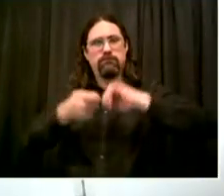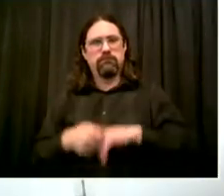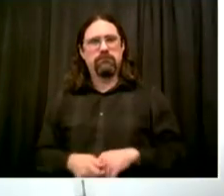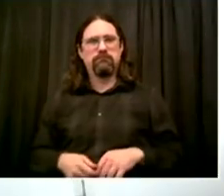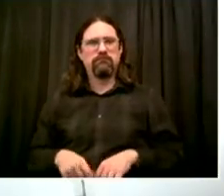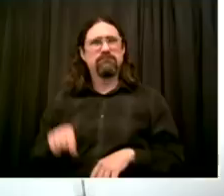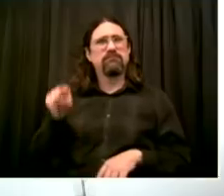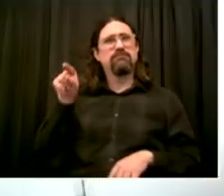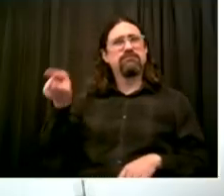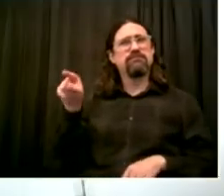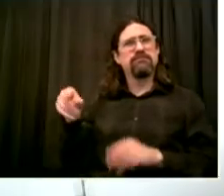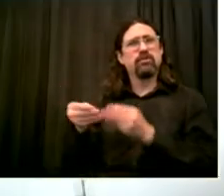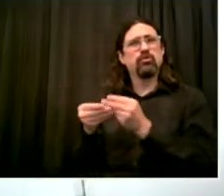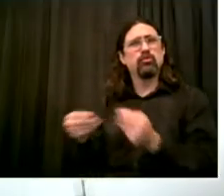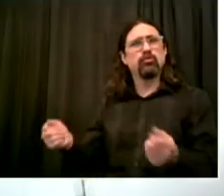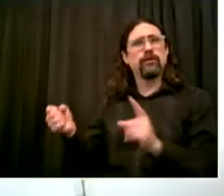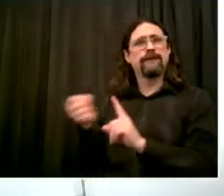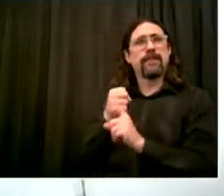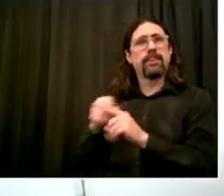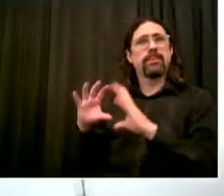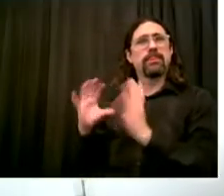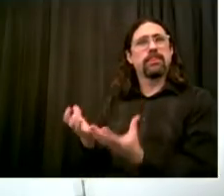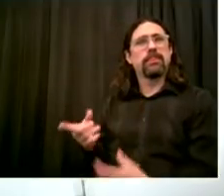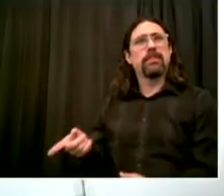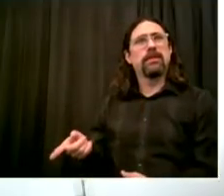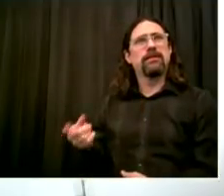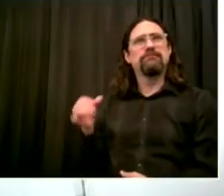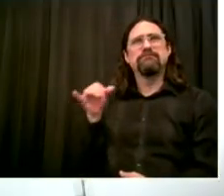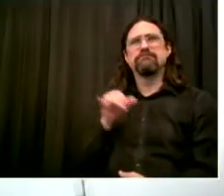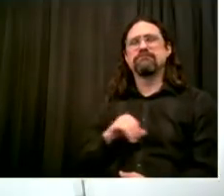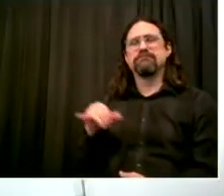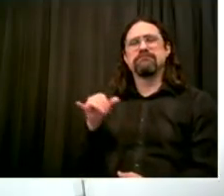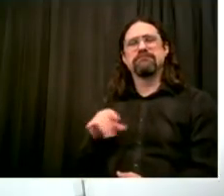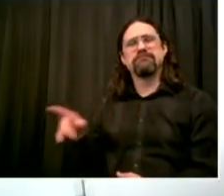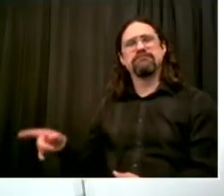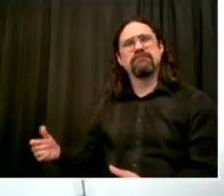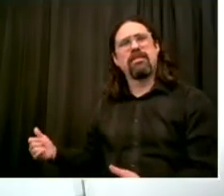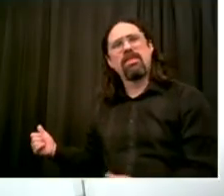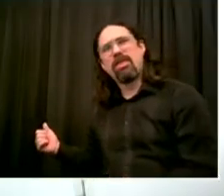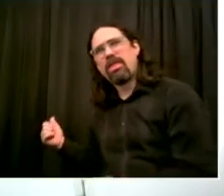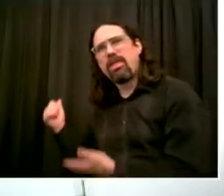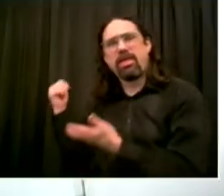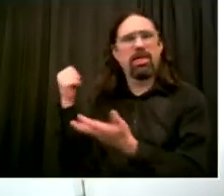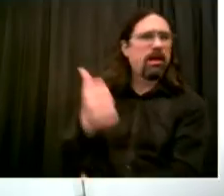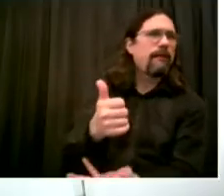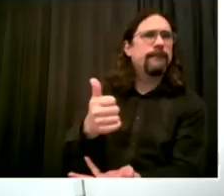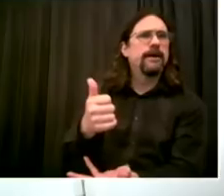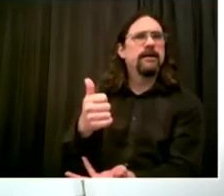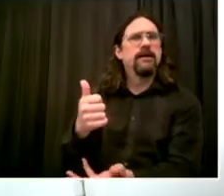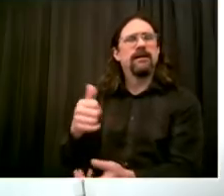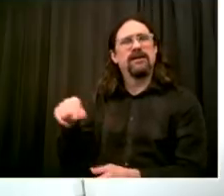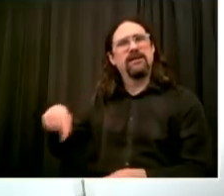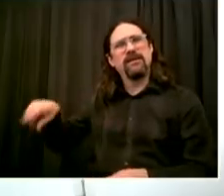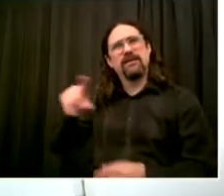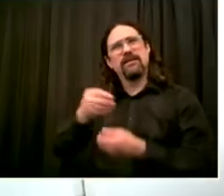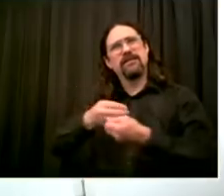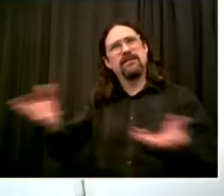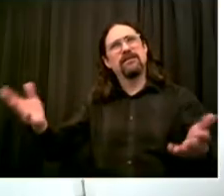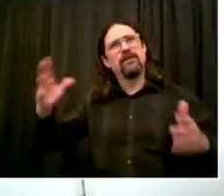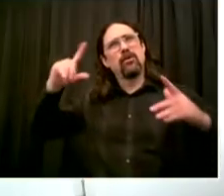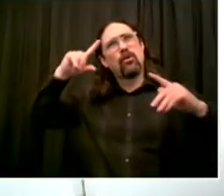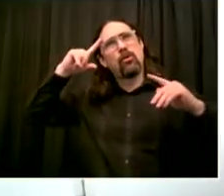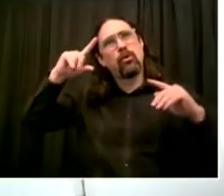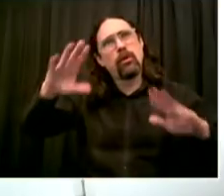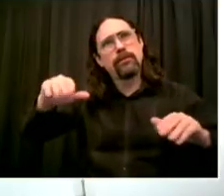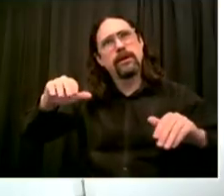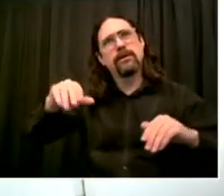hope that we all need. It's so important at this critical time that we partner, continue to partner, always